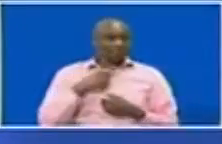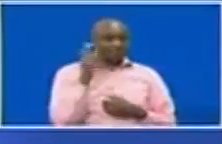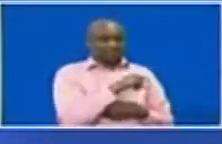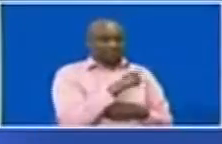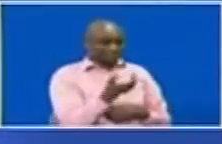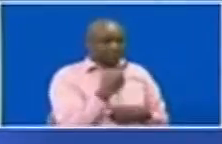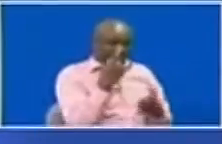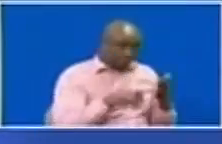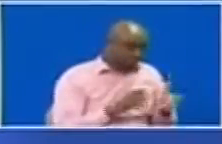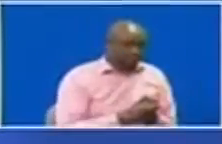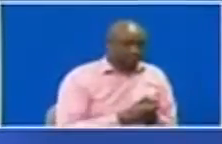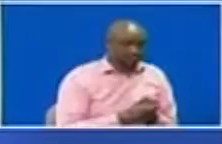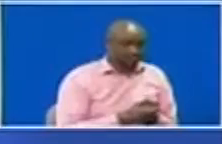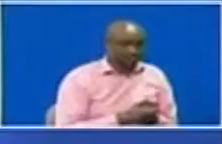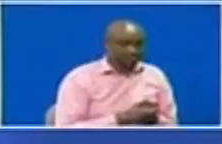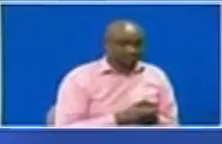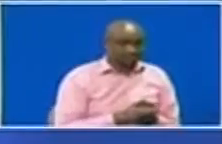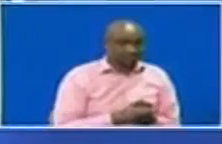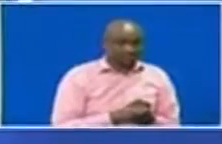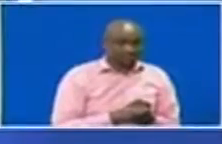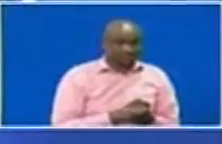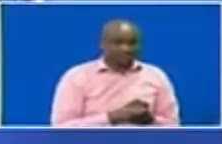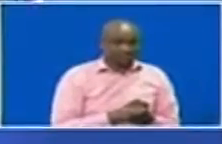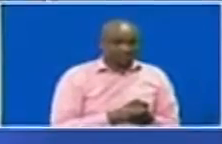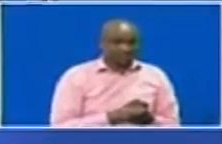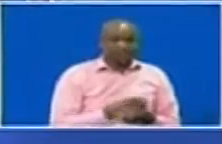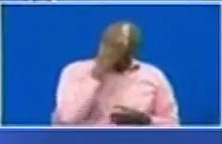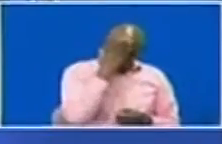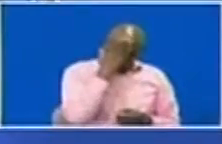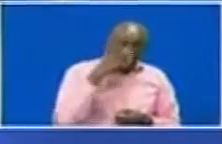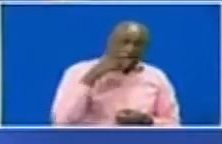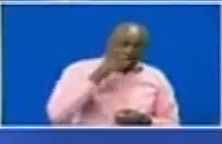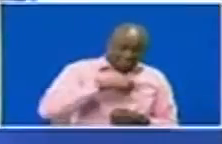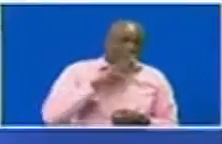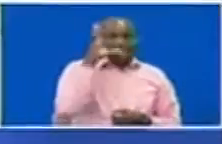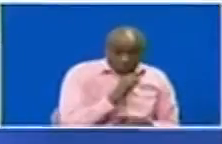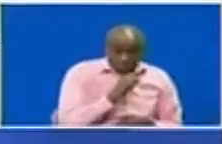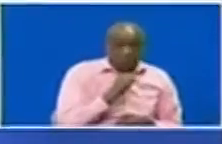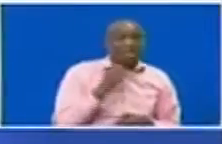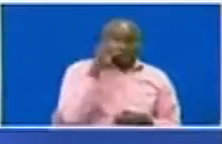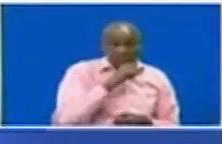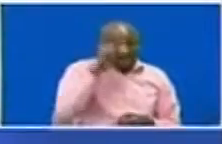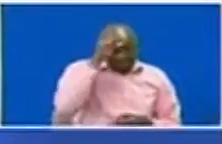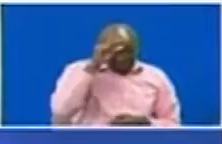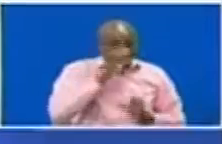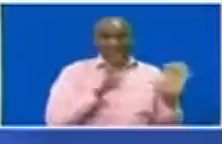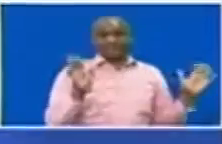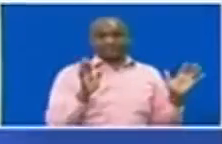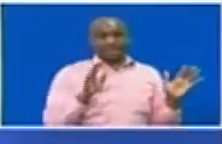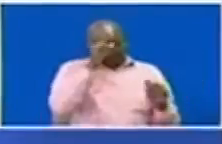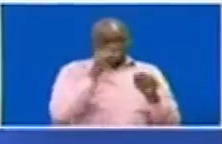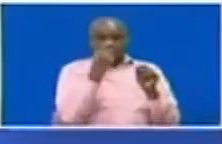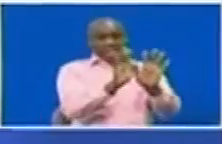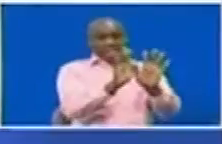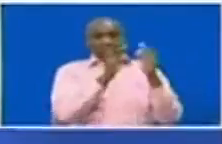Uh-huh. I'll go back to where Dr. Awiti stopped. You know, we assume that corruption is a government, is something to do